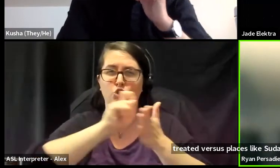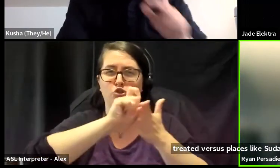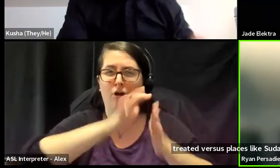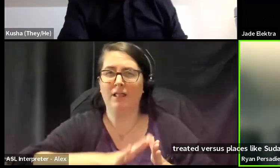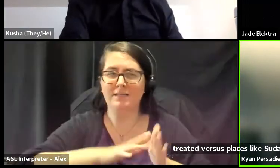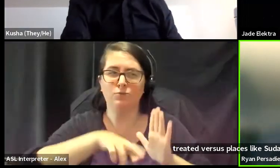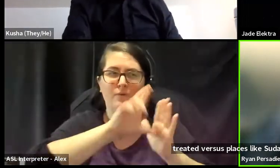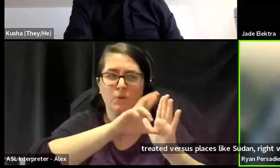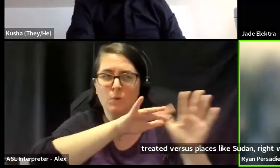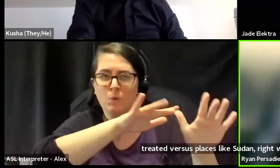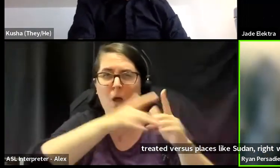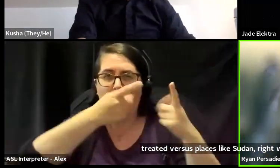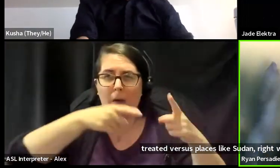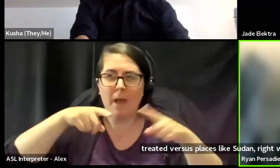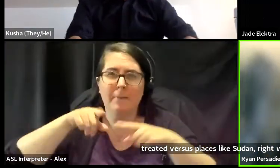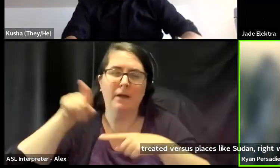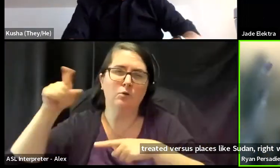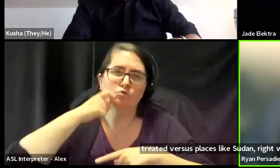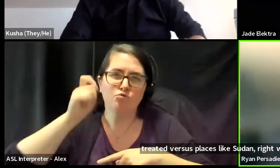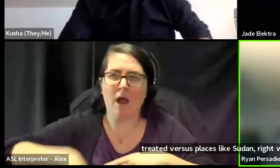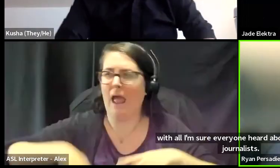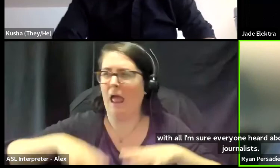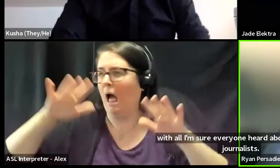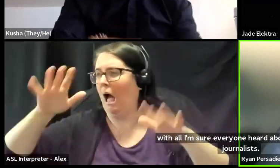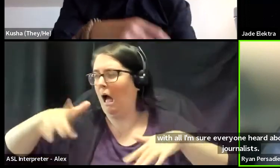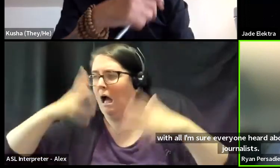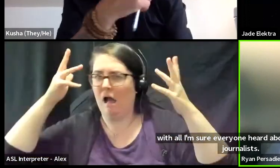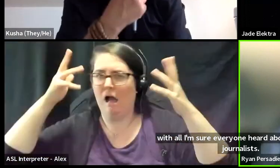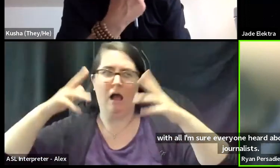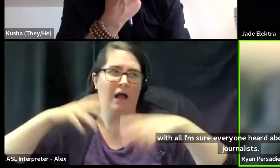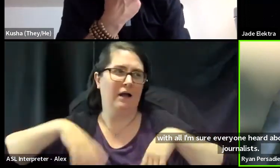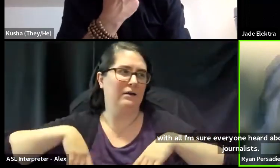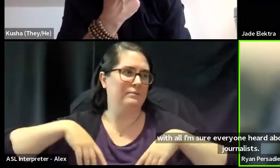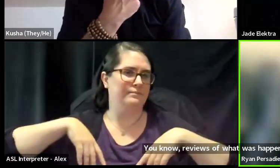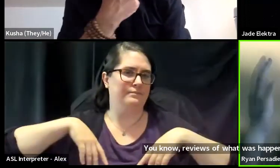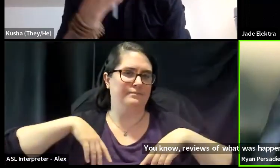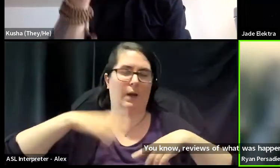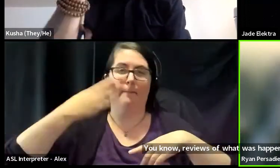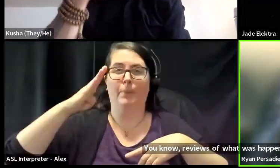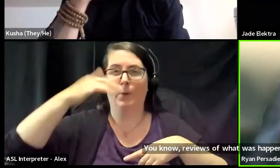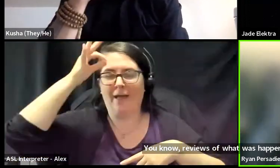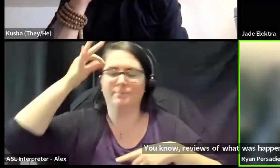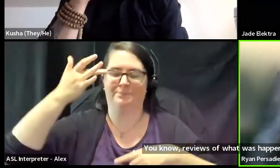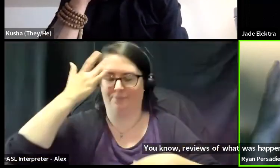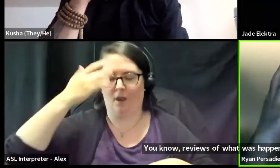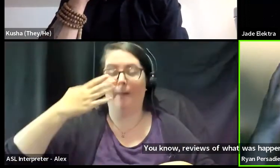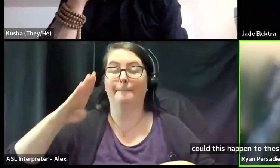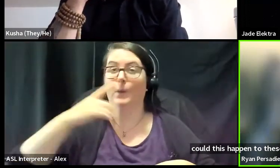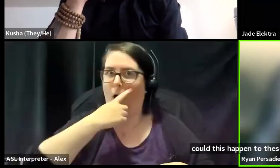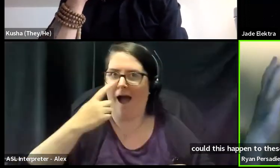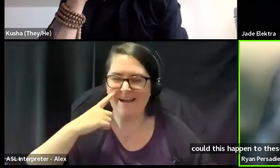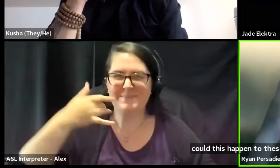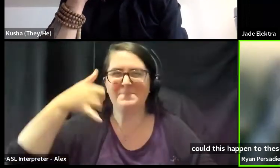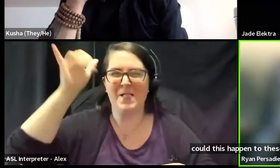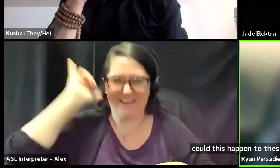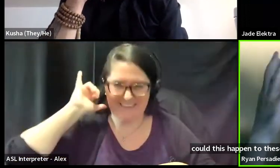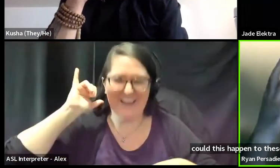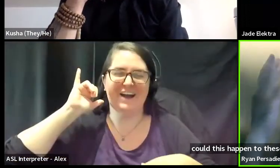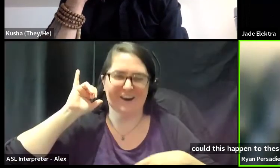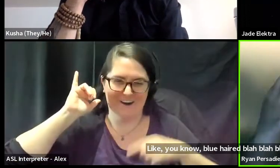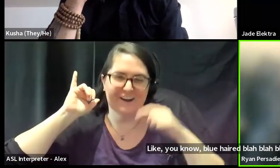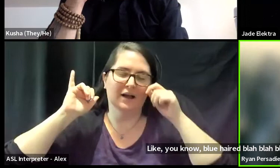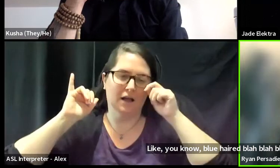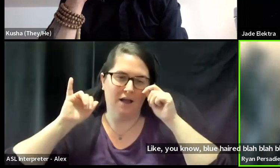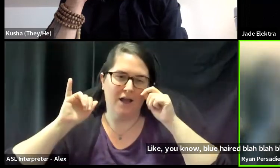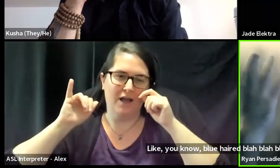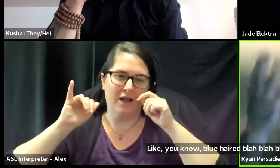reviews of what was happening in Ukraine. Like, how could this happen to these like, blue-haired, blonde-haired, blue-eyed people? Like they're like us,